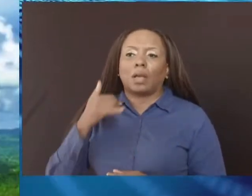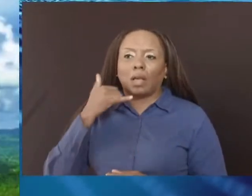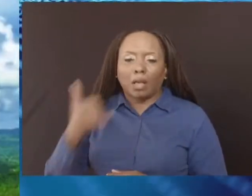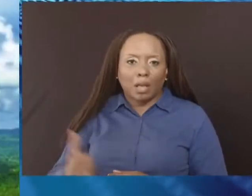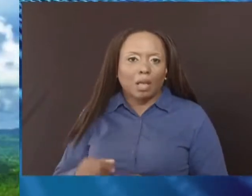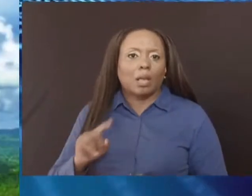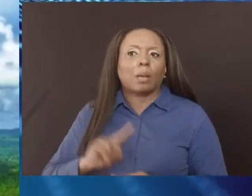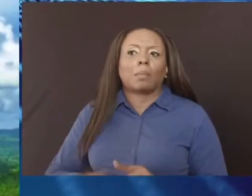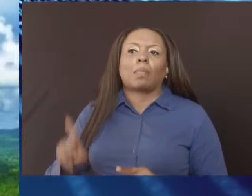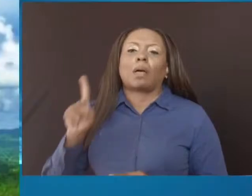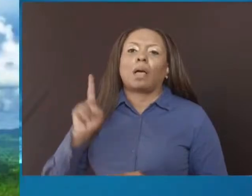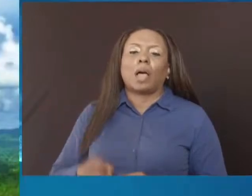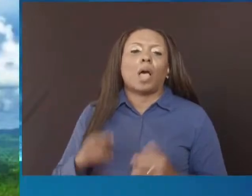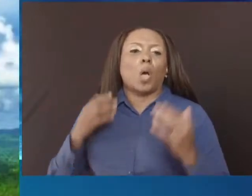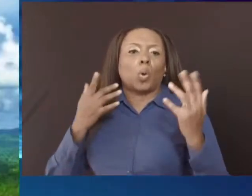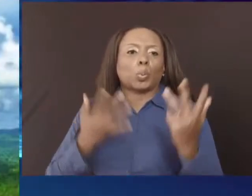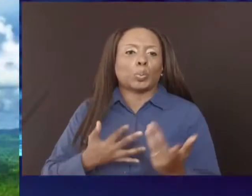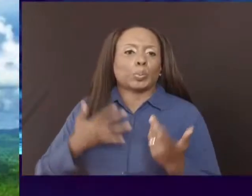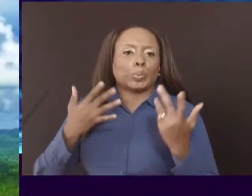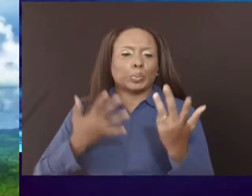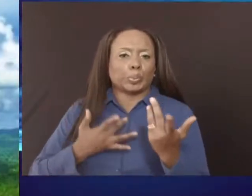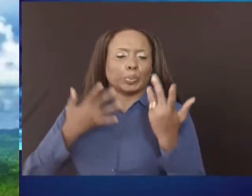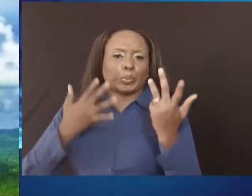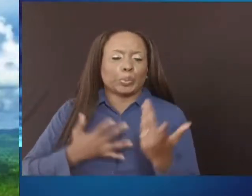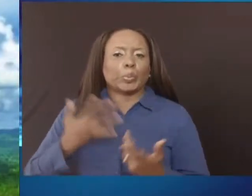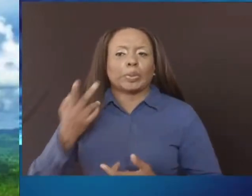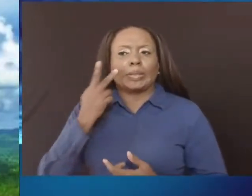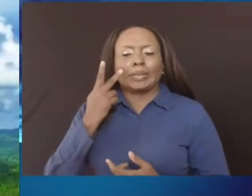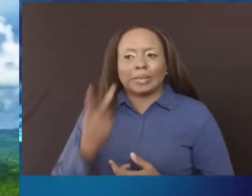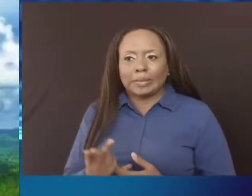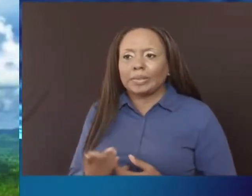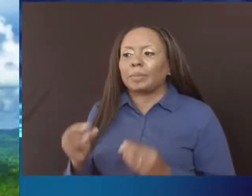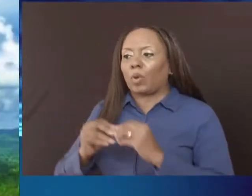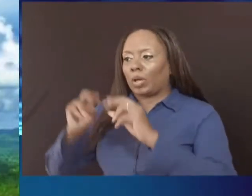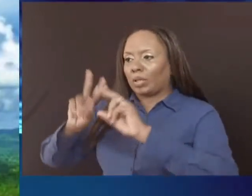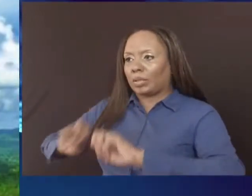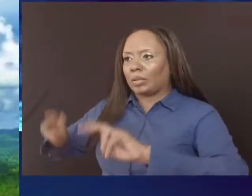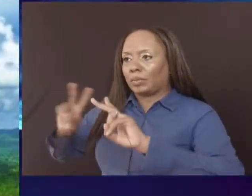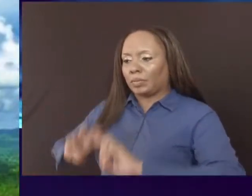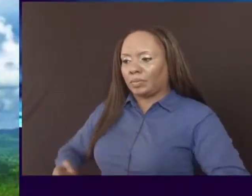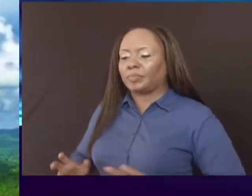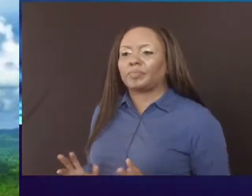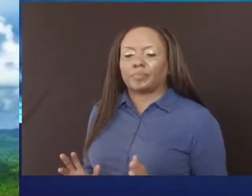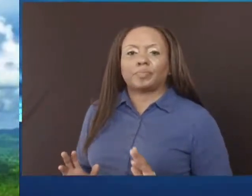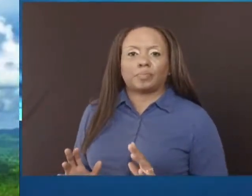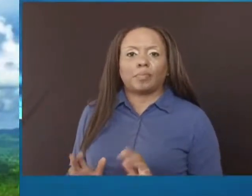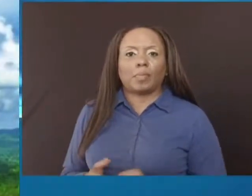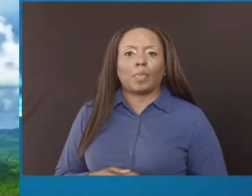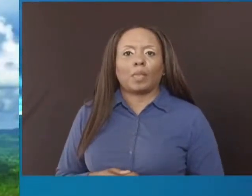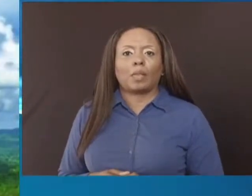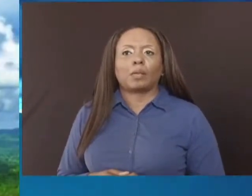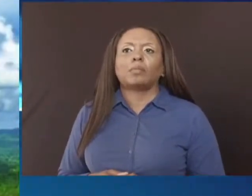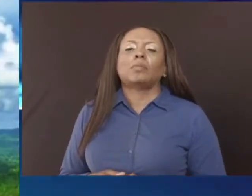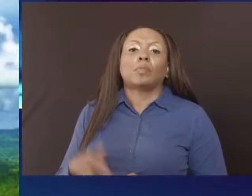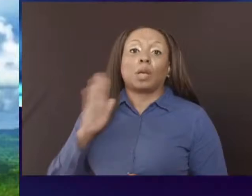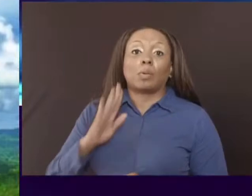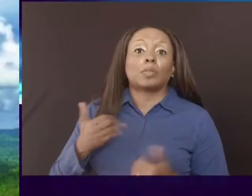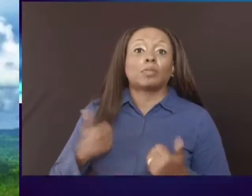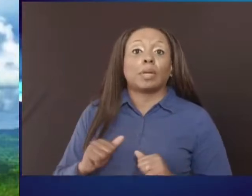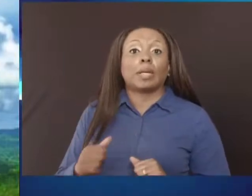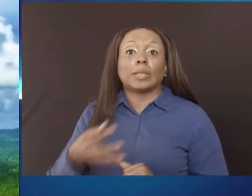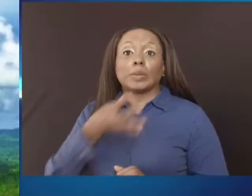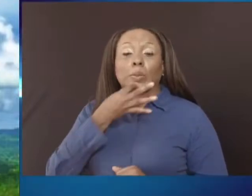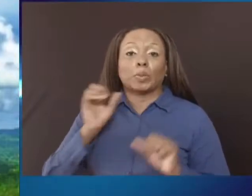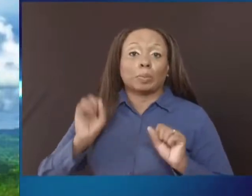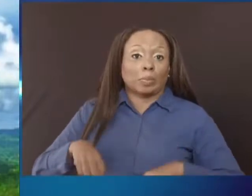be formally triaged, and that's the first line of triage point. So we want to ensure to get those persons triaged as quickly as possible.